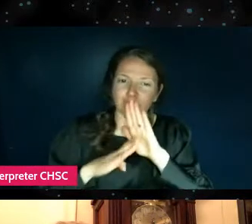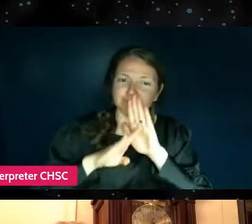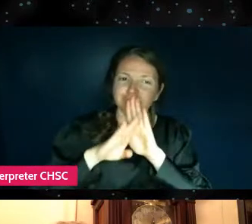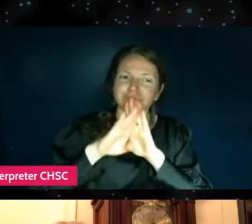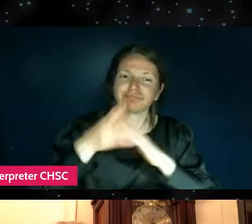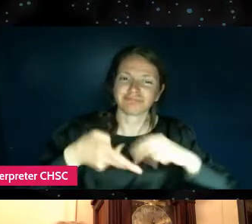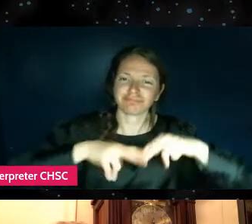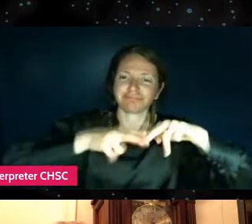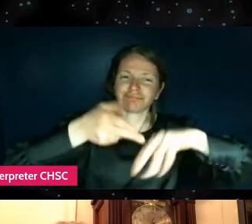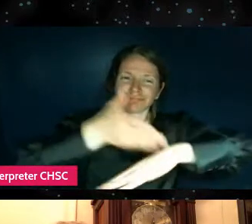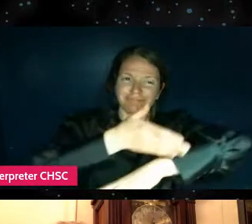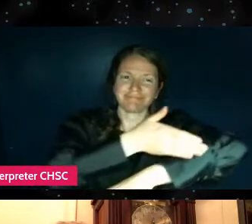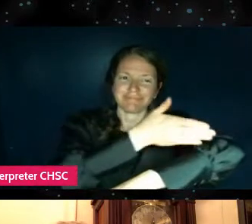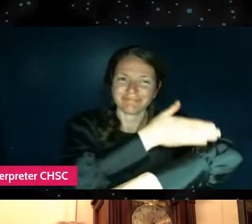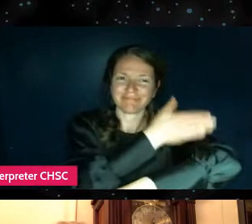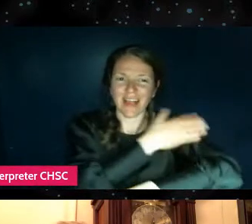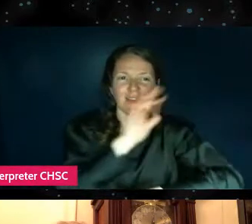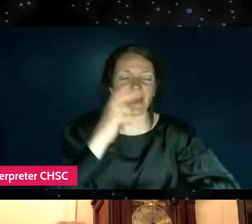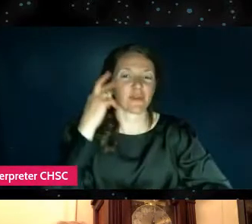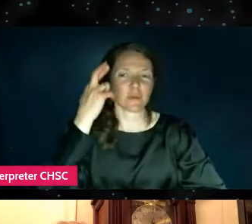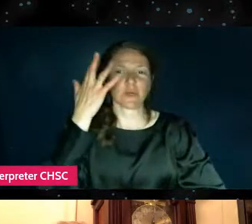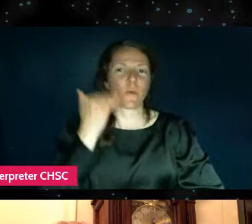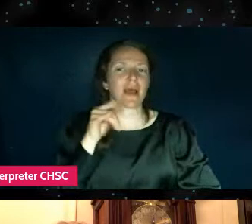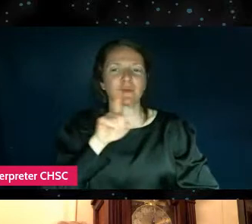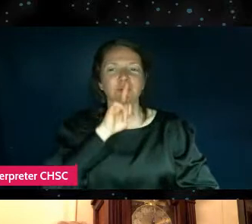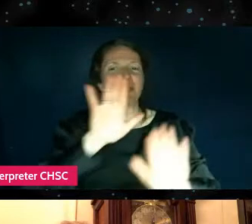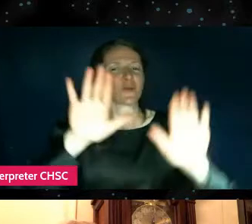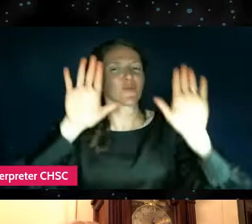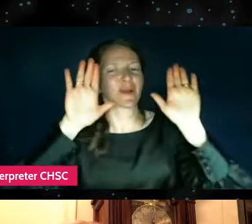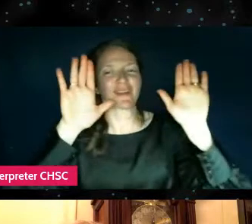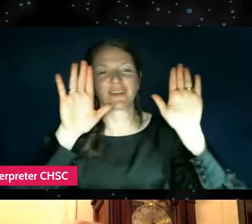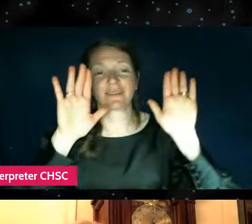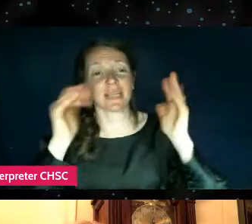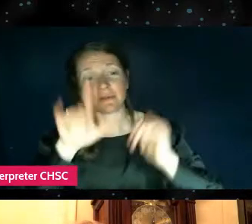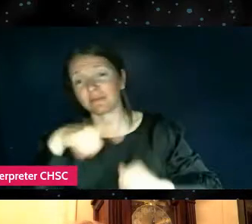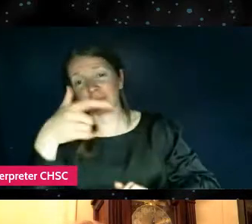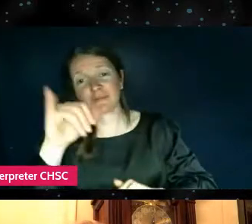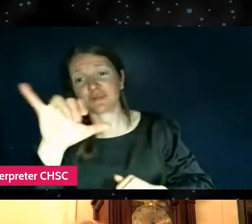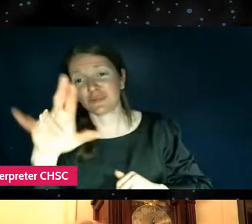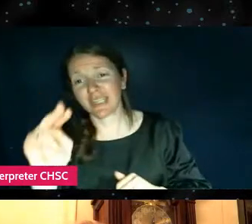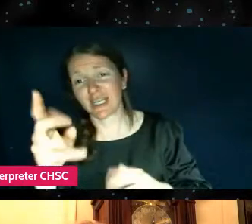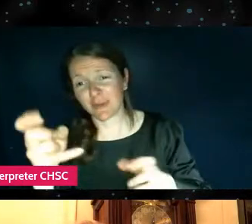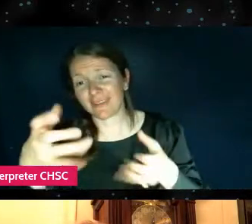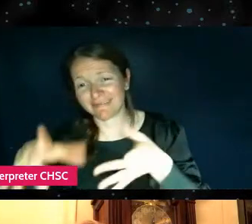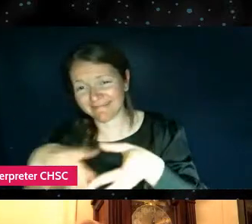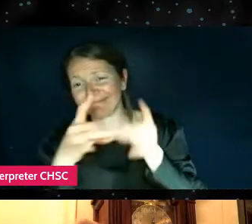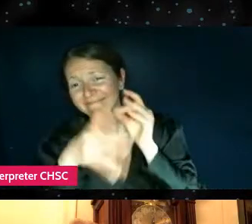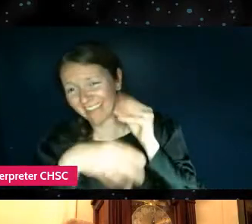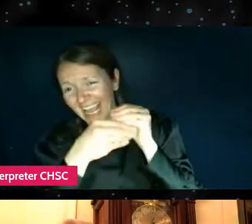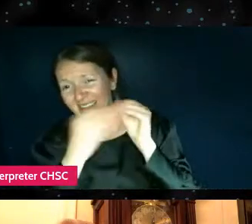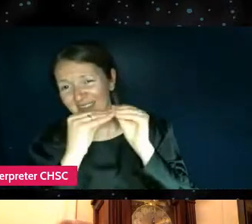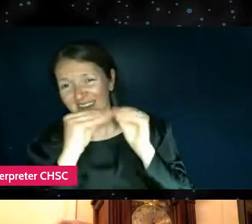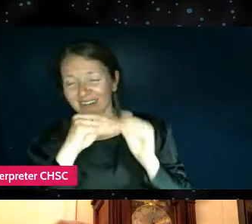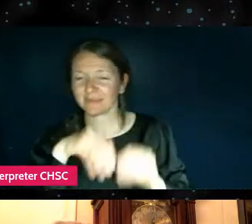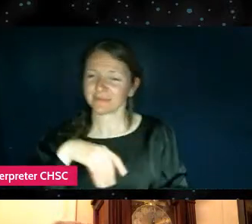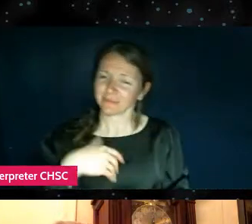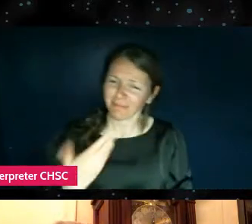that's a big reason why it's so wonderful. So Jen, you can go from there. Yeah. Thanks,